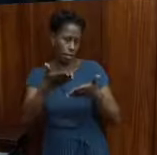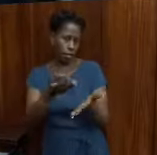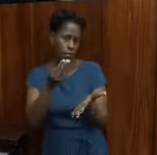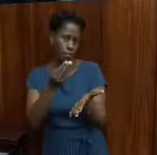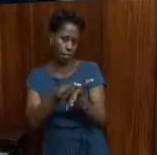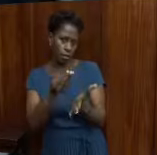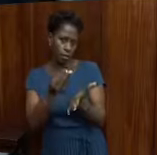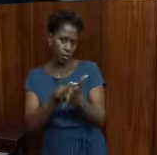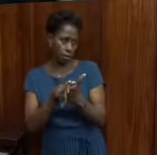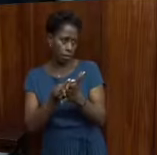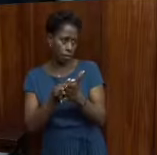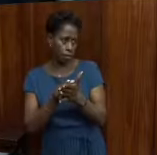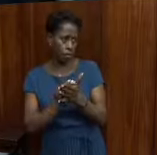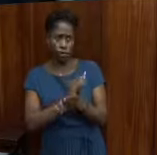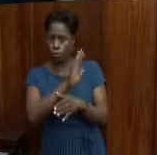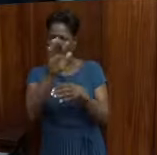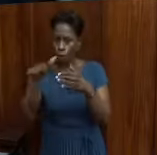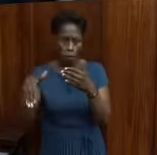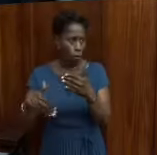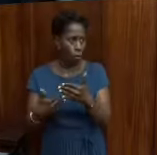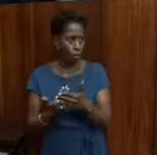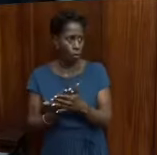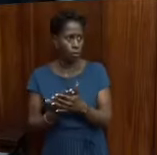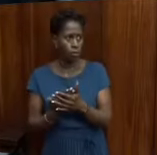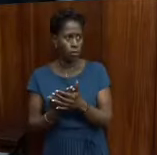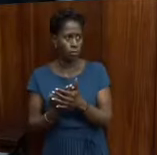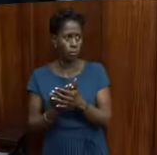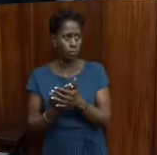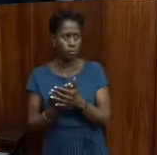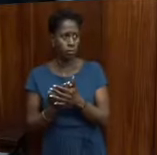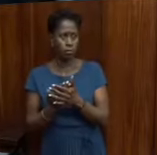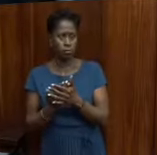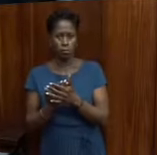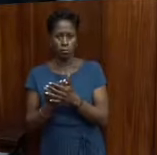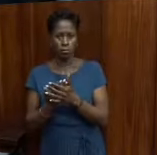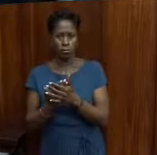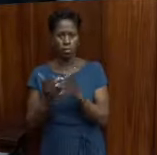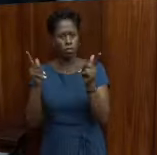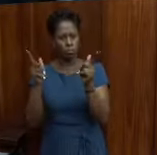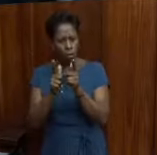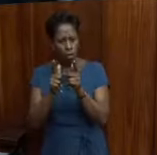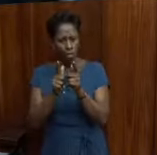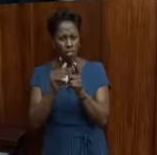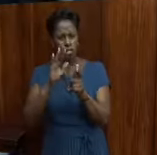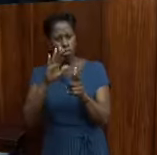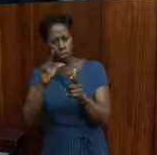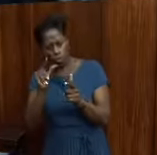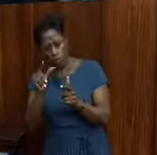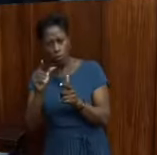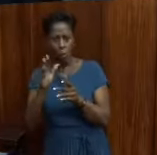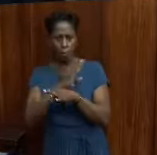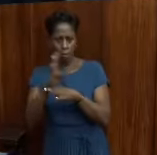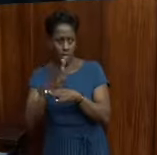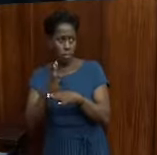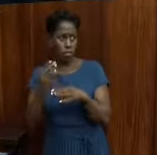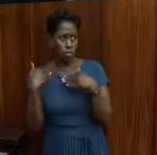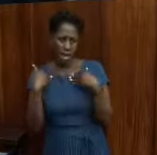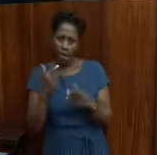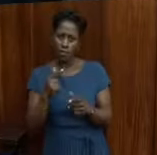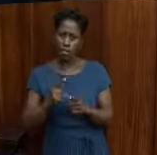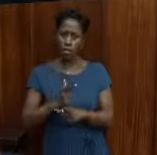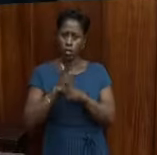across all sectors of the economy to the micro, small, and medium-sized businesses in the form of soft